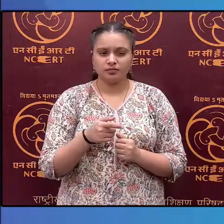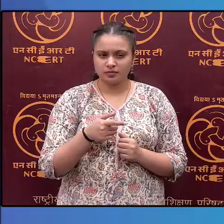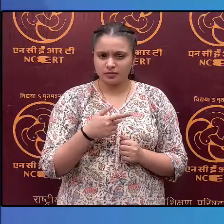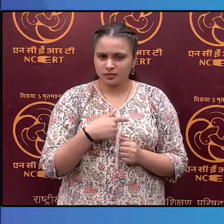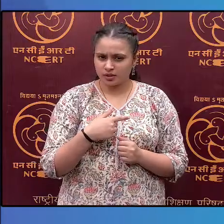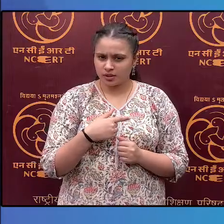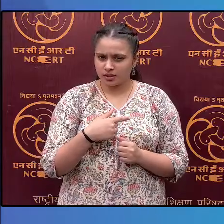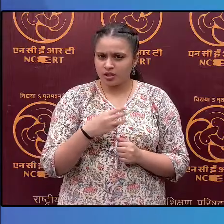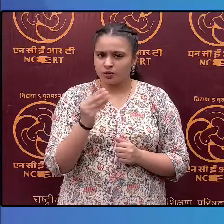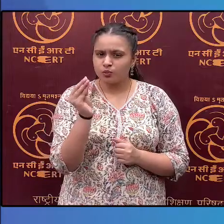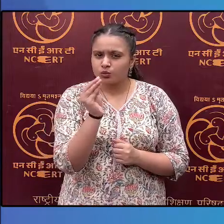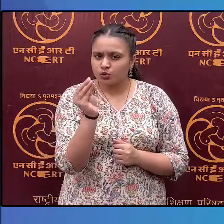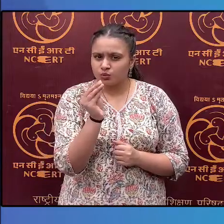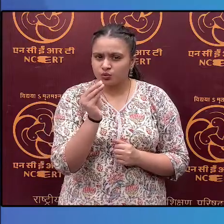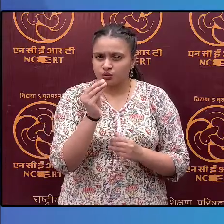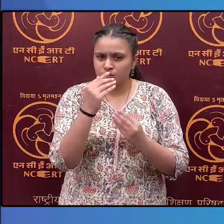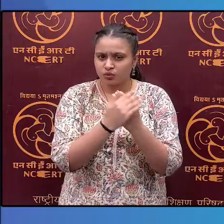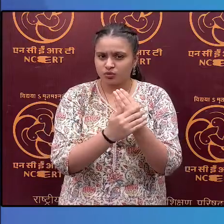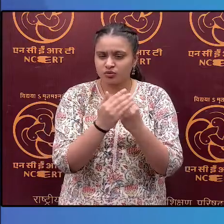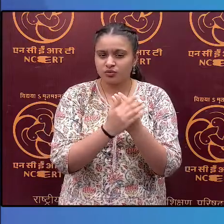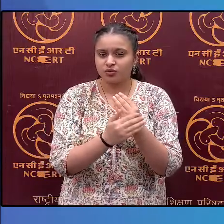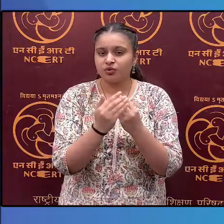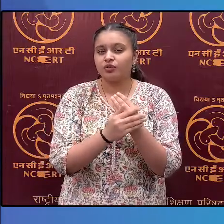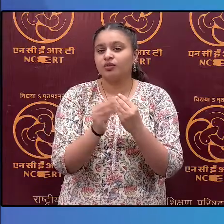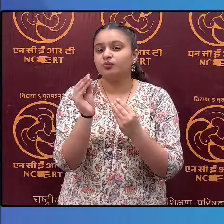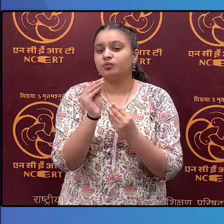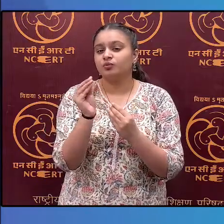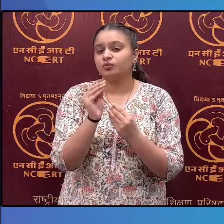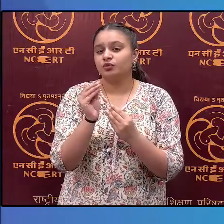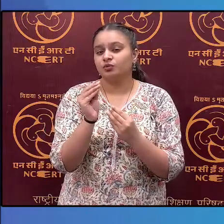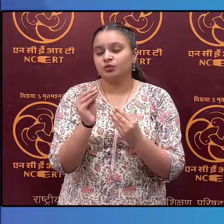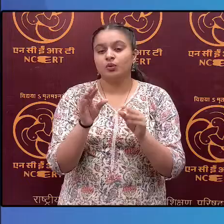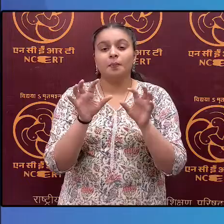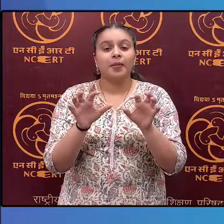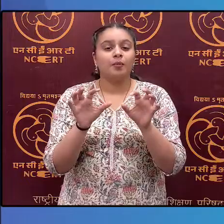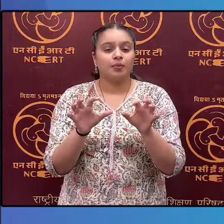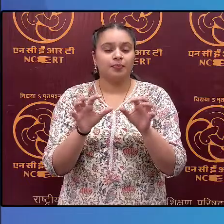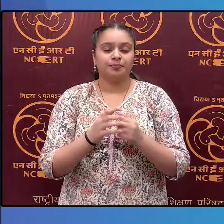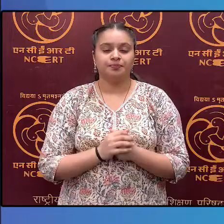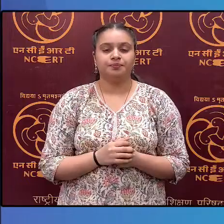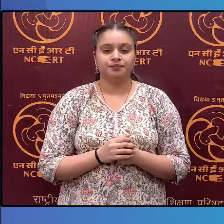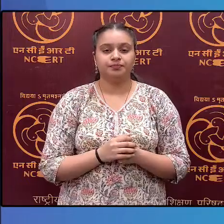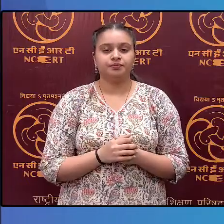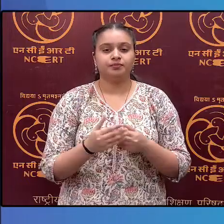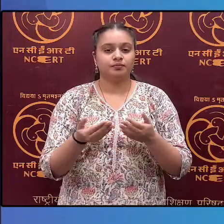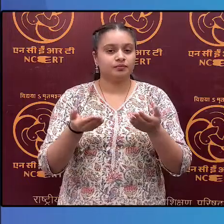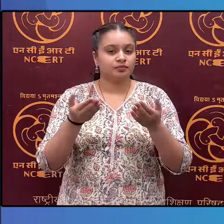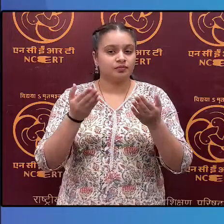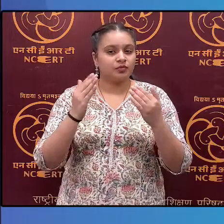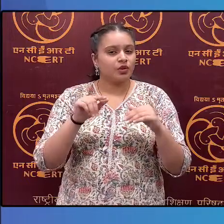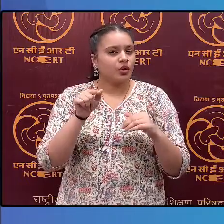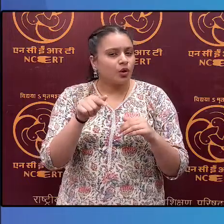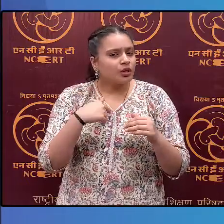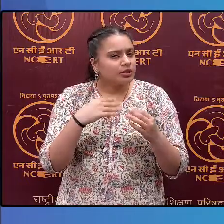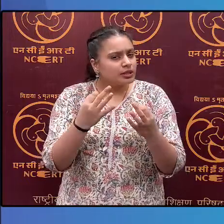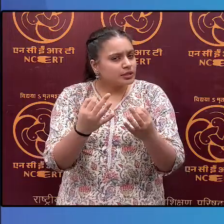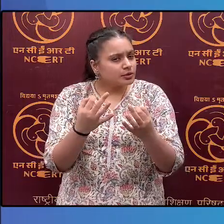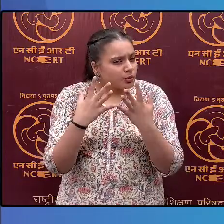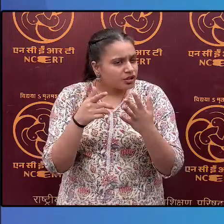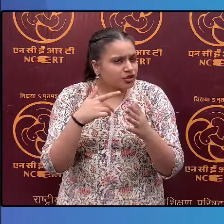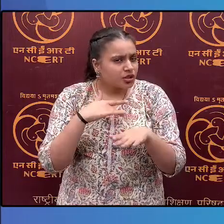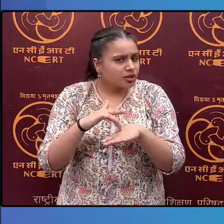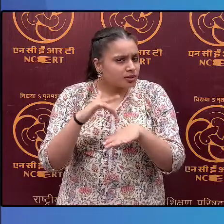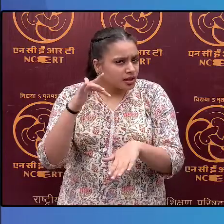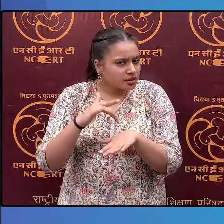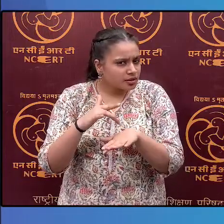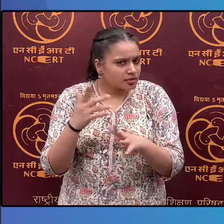dog? Yes, absolutely, you have guessed it right. It is a dog. And what is the special sense in dog?